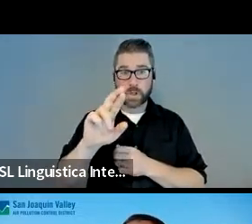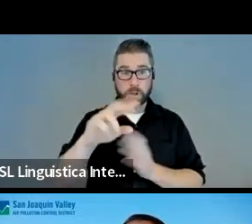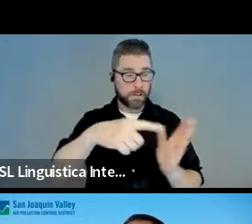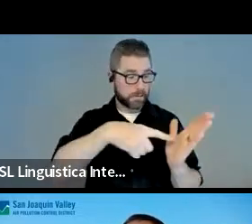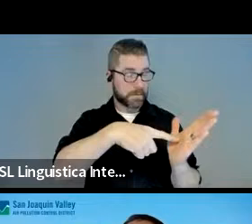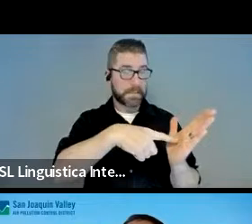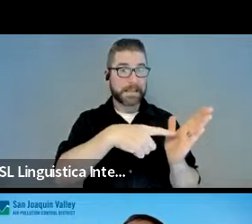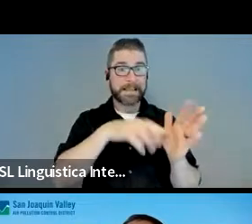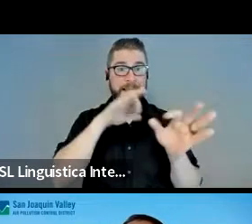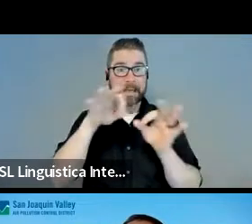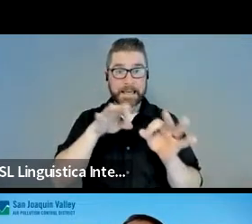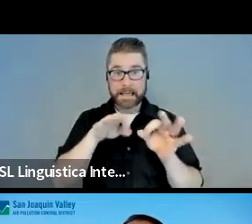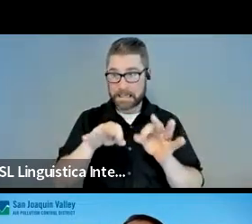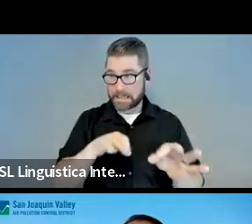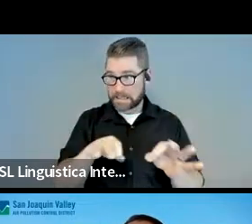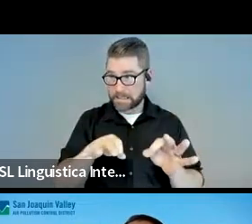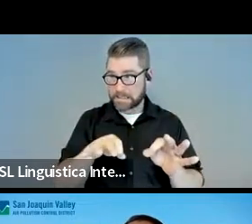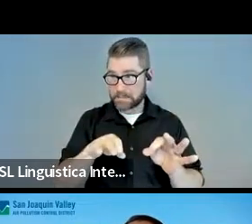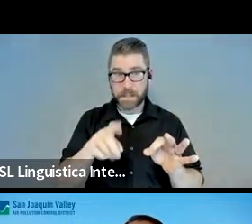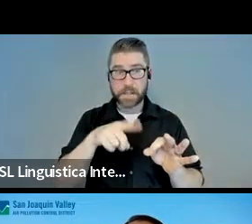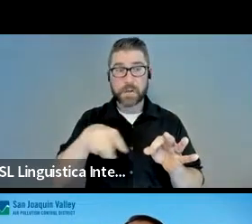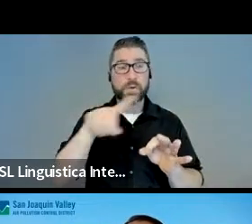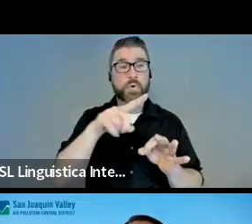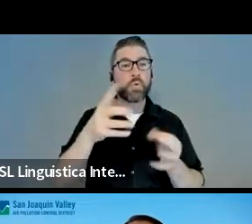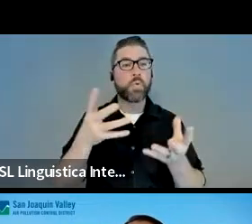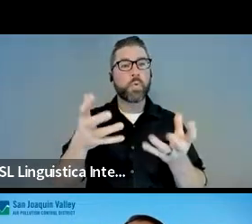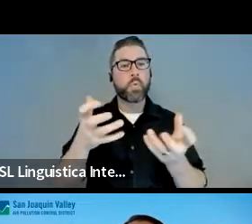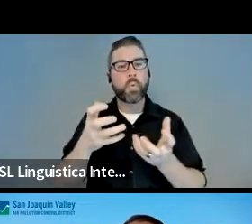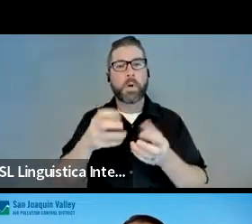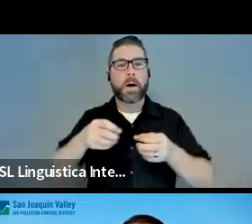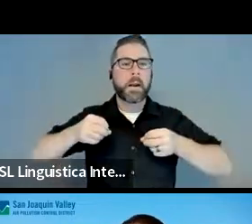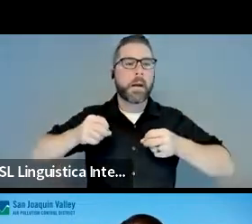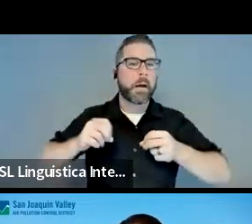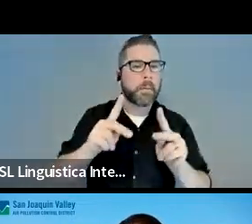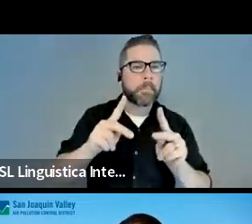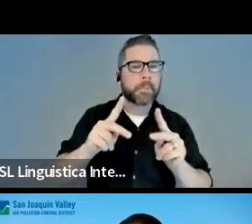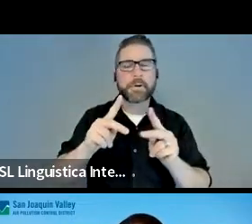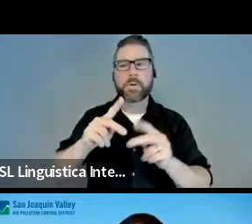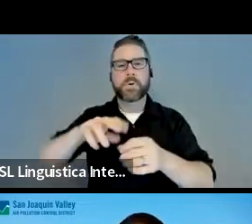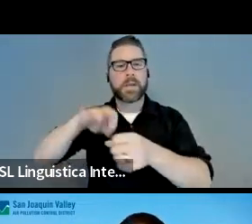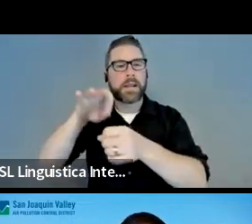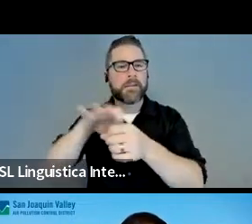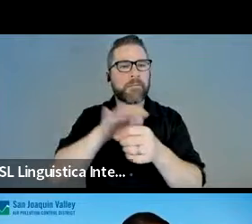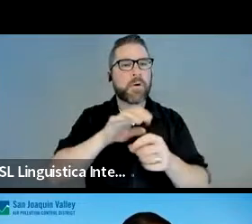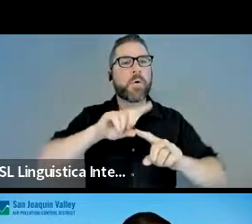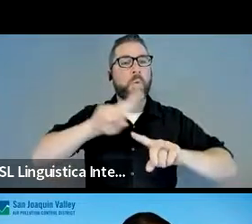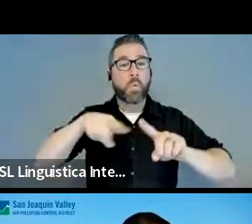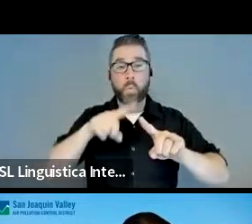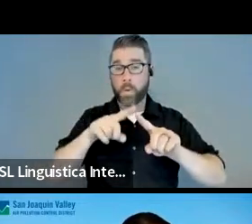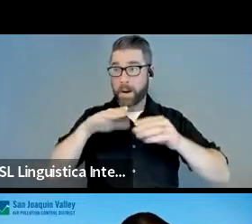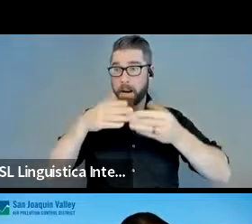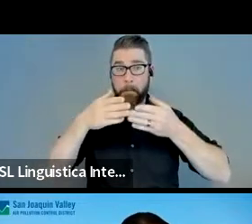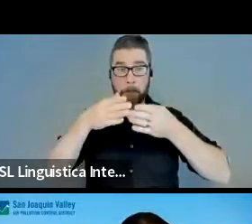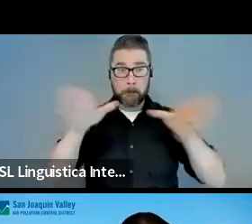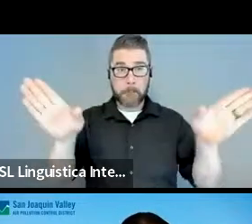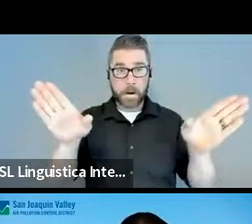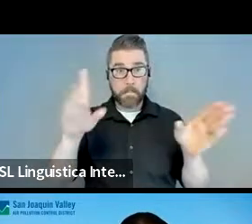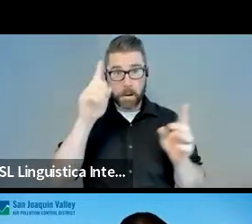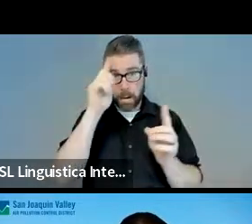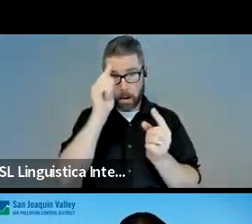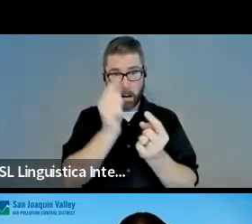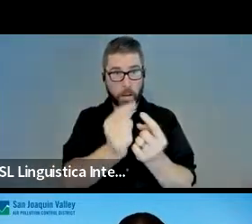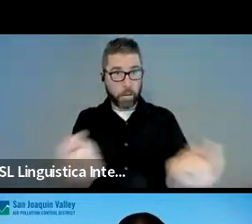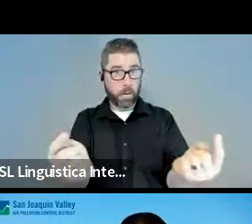an opportunity to just cast a vote when there was a discrepancy in this public space. So based on your request, we're going